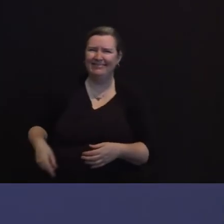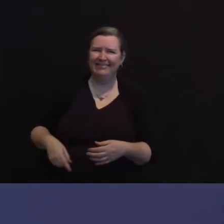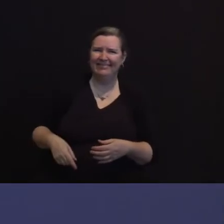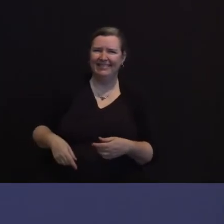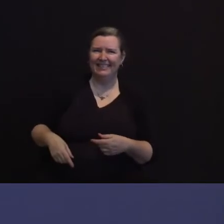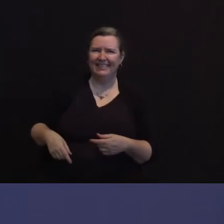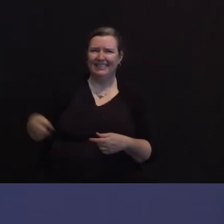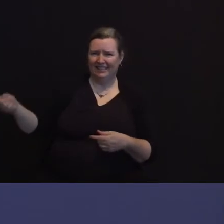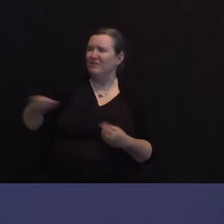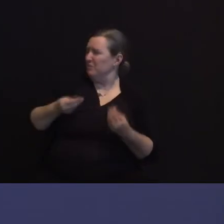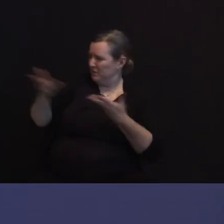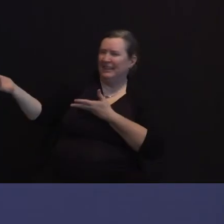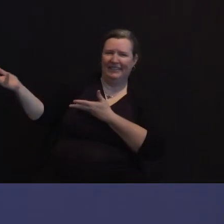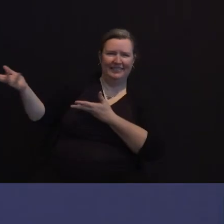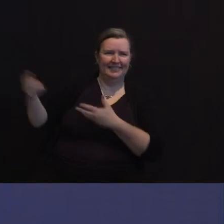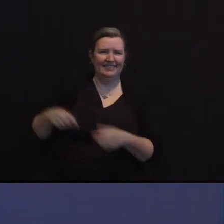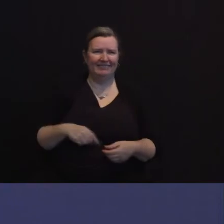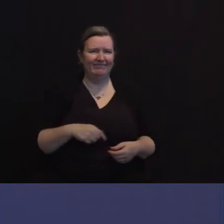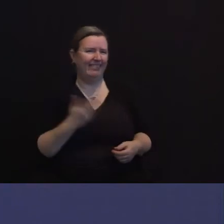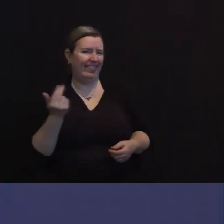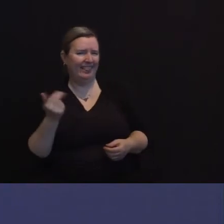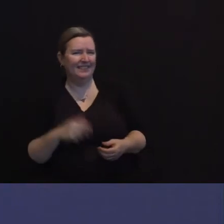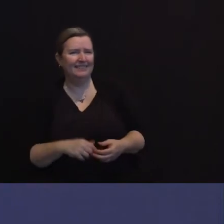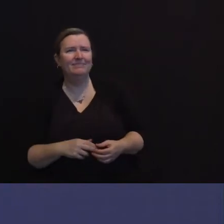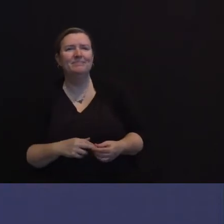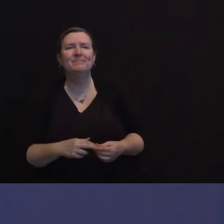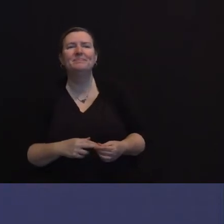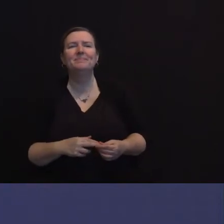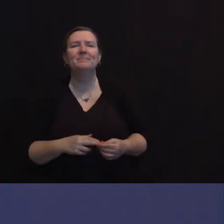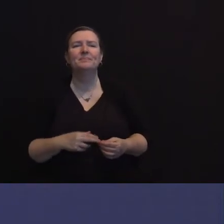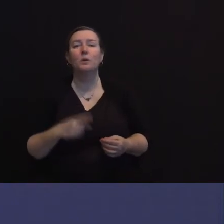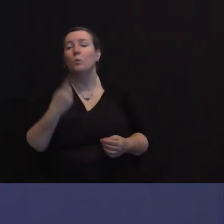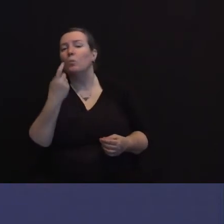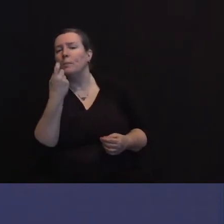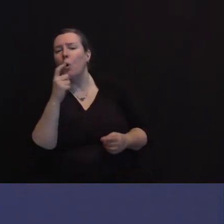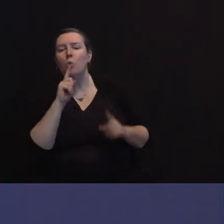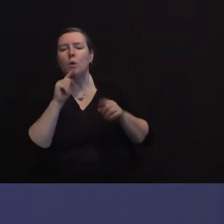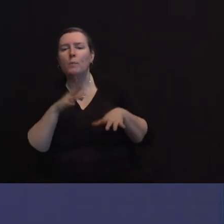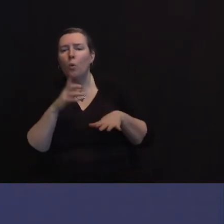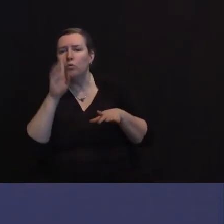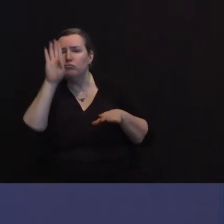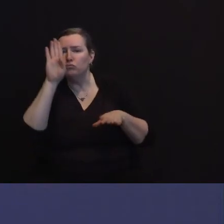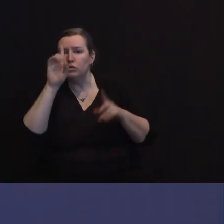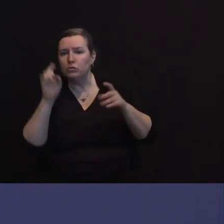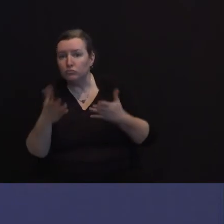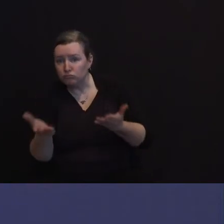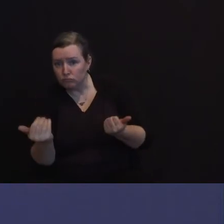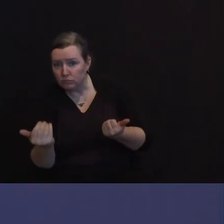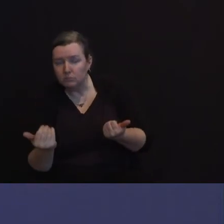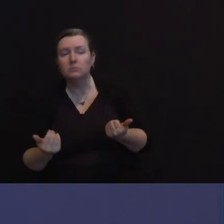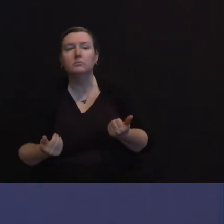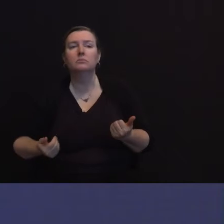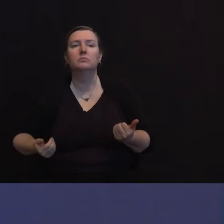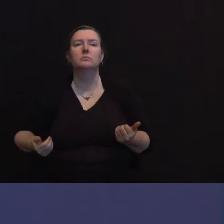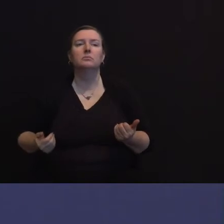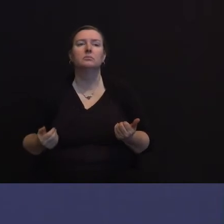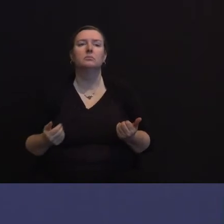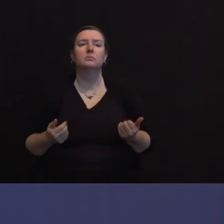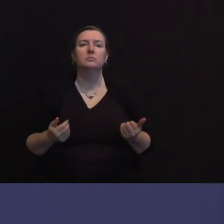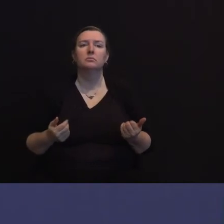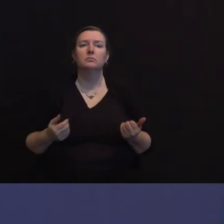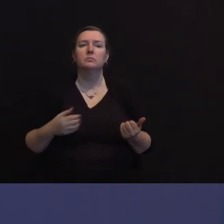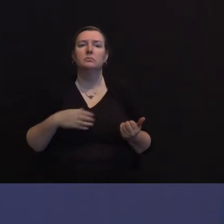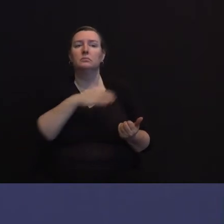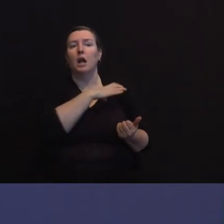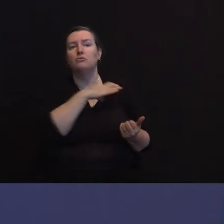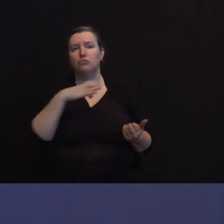that. Matt, we'll round it out with you. Give us 1 sec here. Good afternoon. Governors, for starters, Congressman Pasquarello is currently quarantining